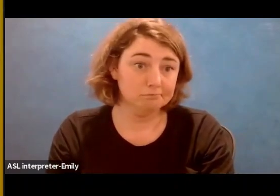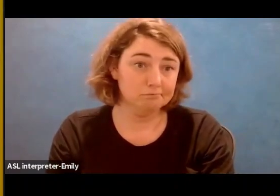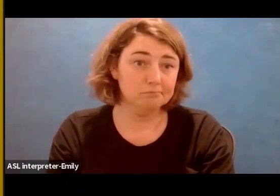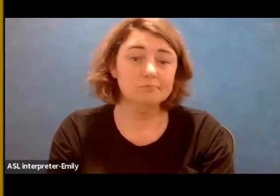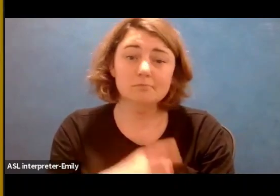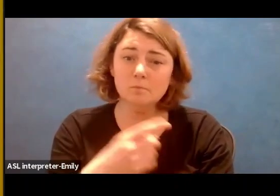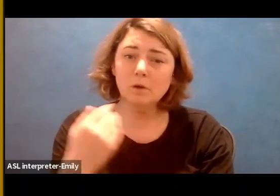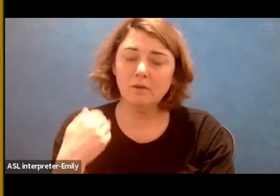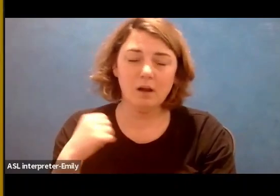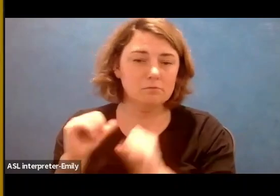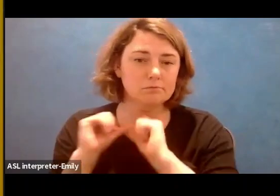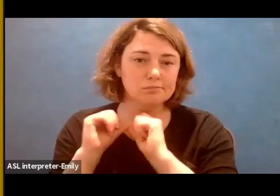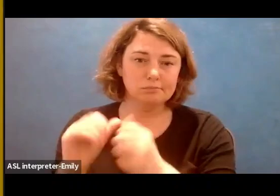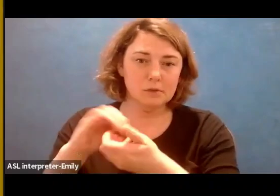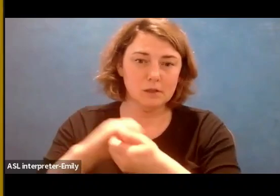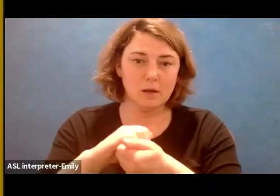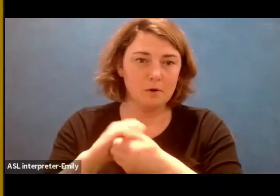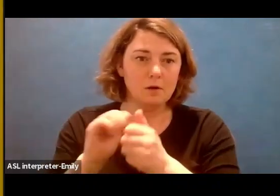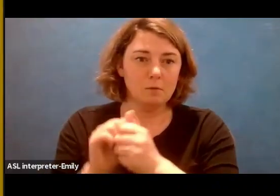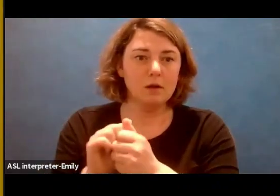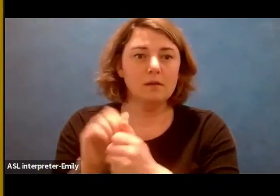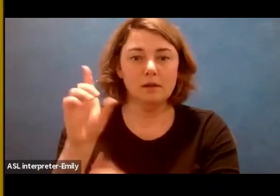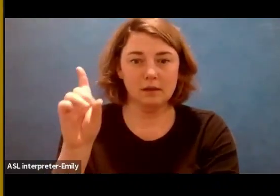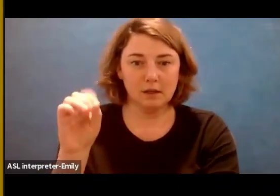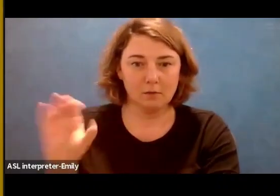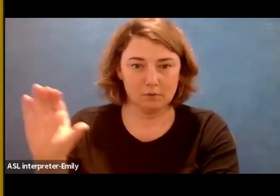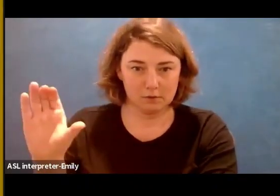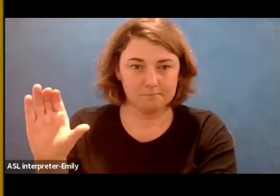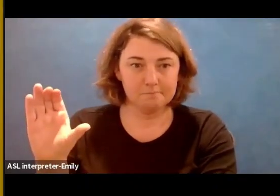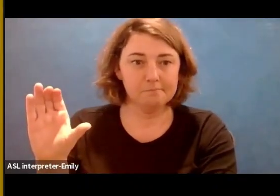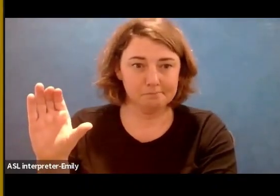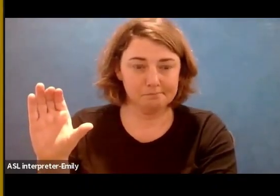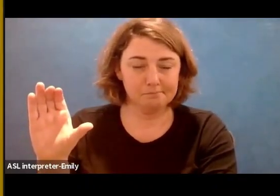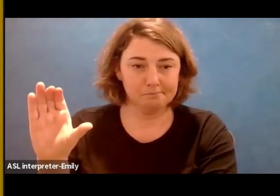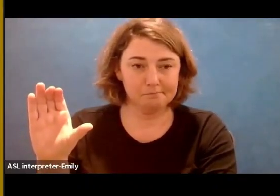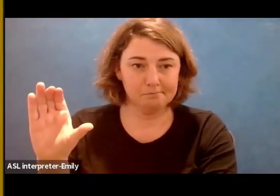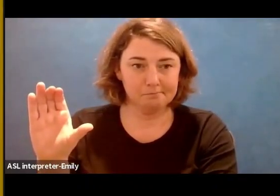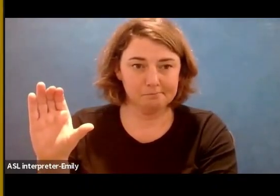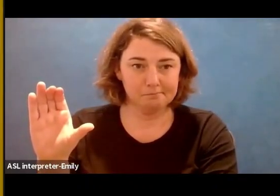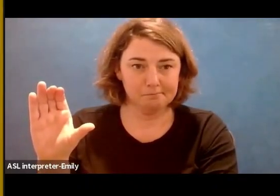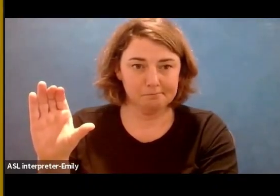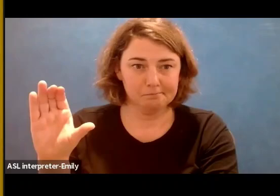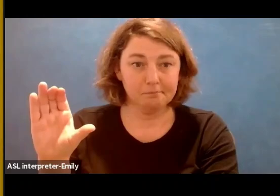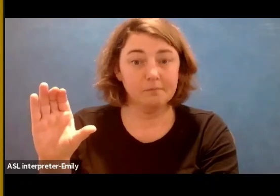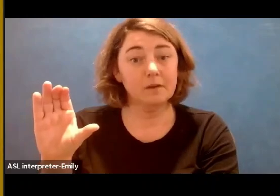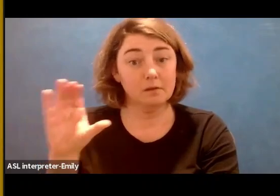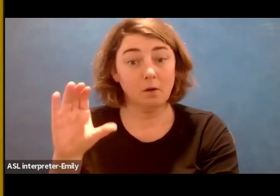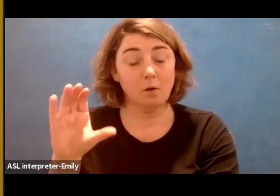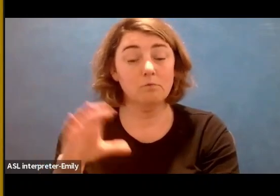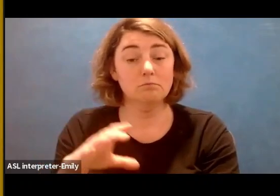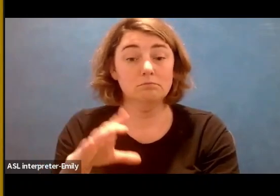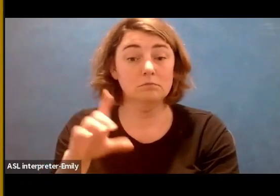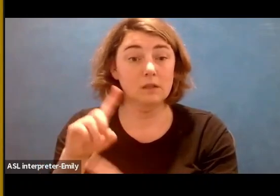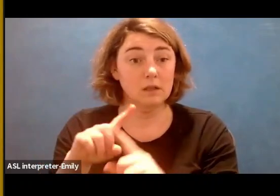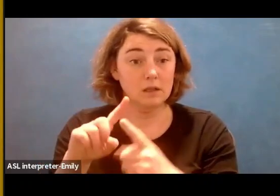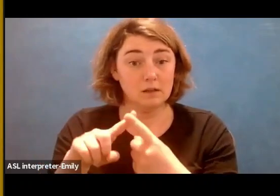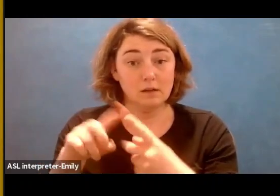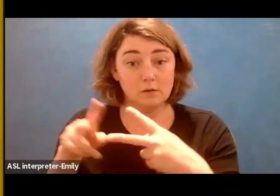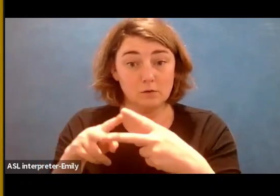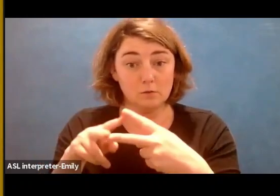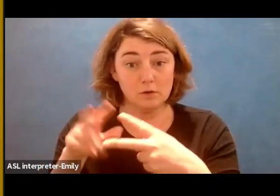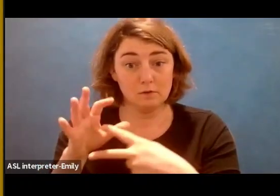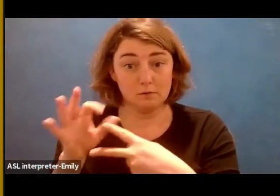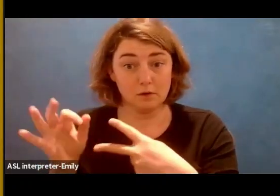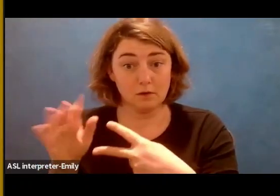We've had a longstanding collaboration with the Department of Corrections, and so the correctional facilities at Togo and Willow